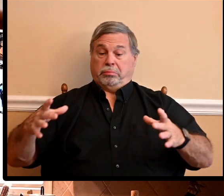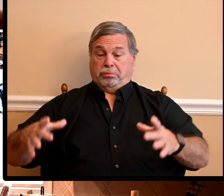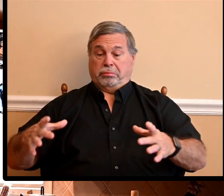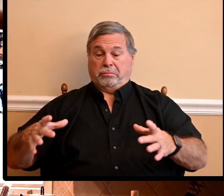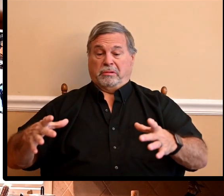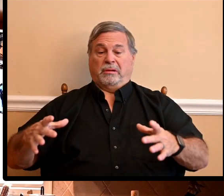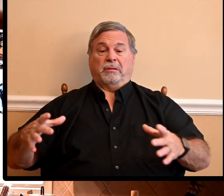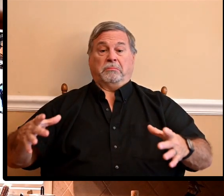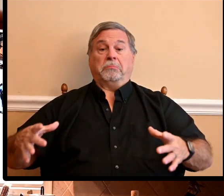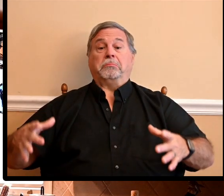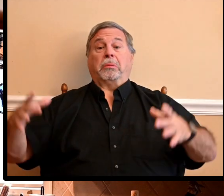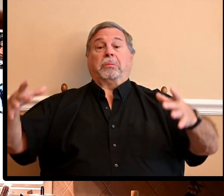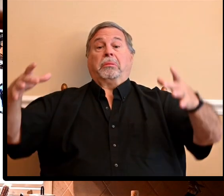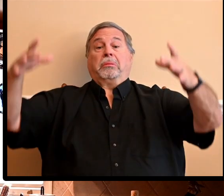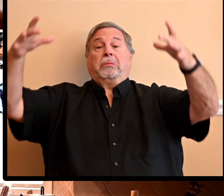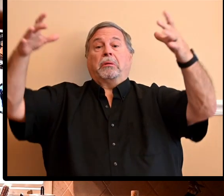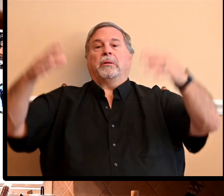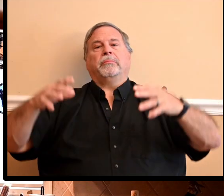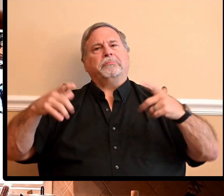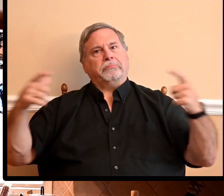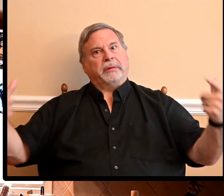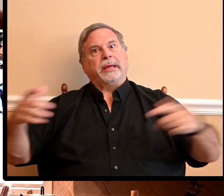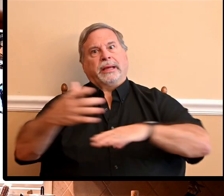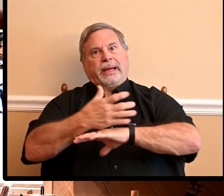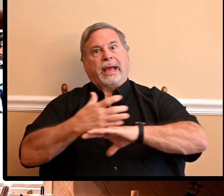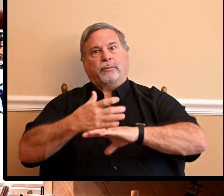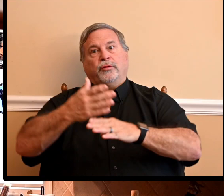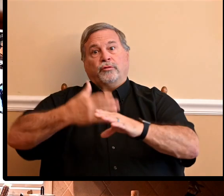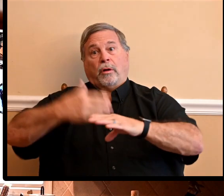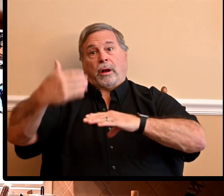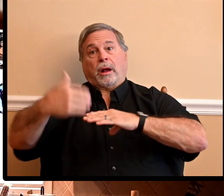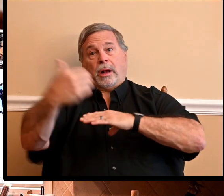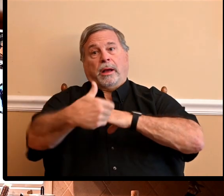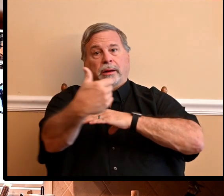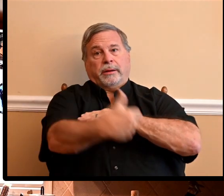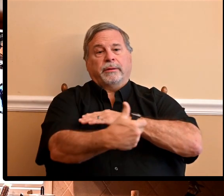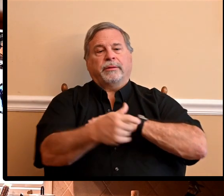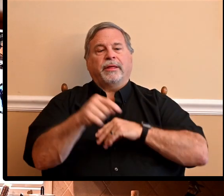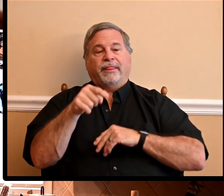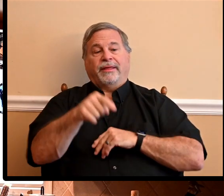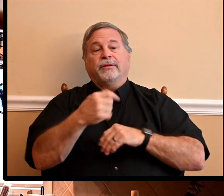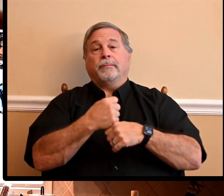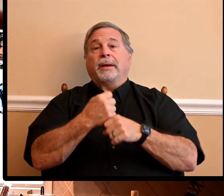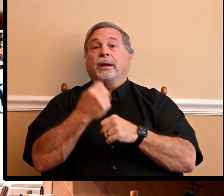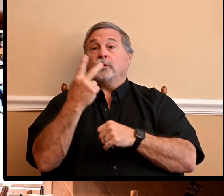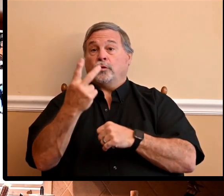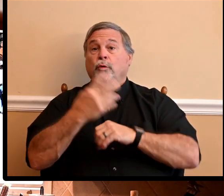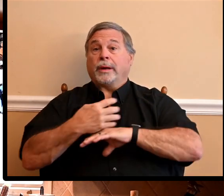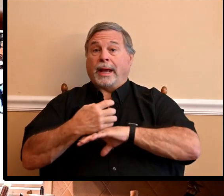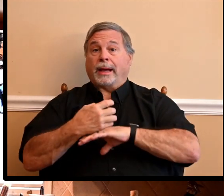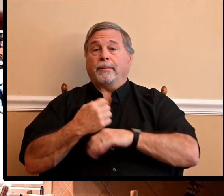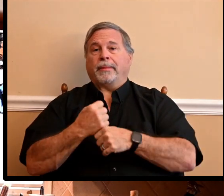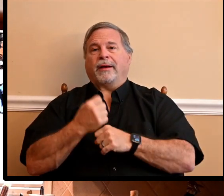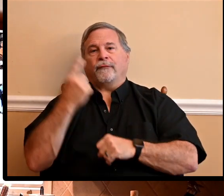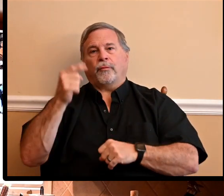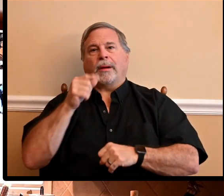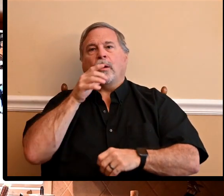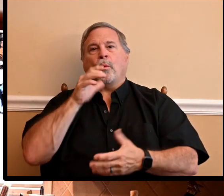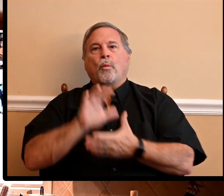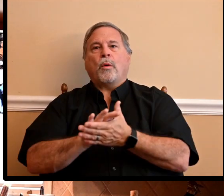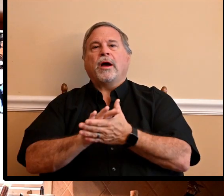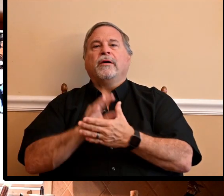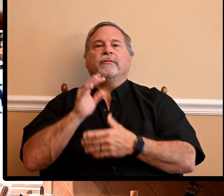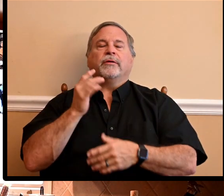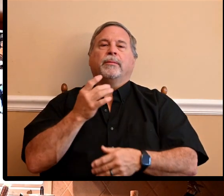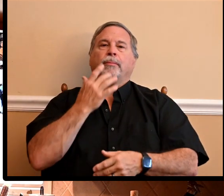The real big 12-inch are really massive cakes when you start cutting them up. I'm going to make actually 2 of these because